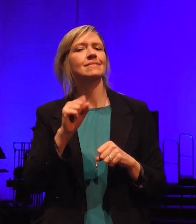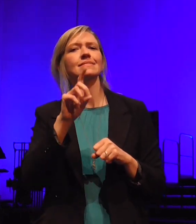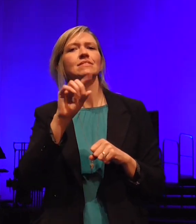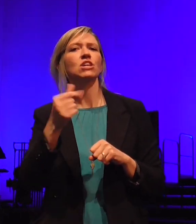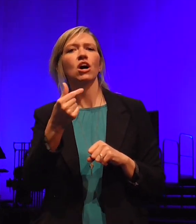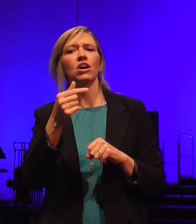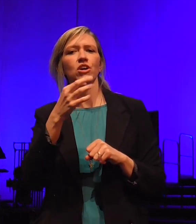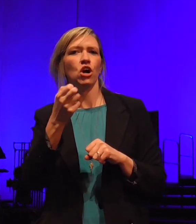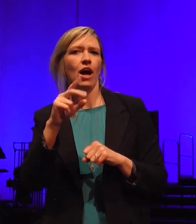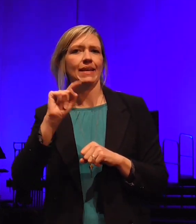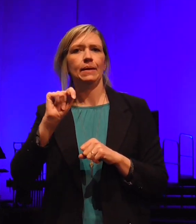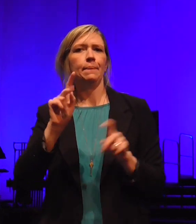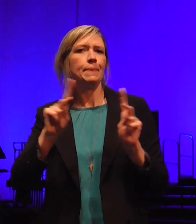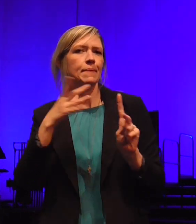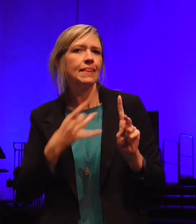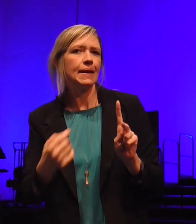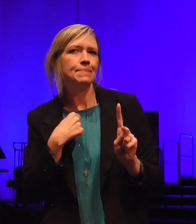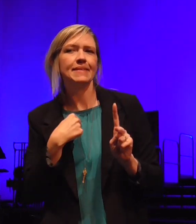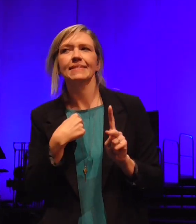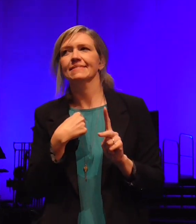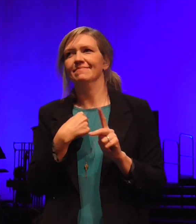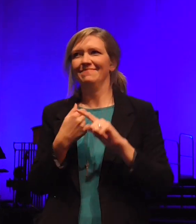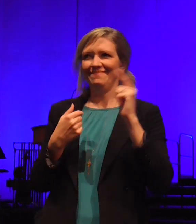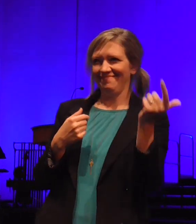doggone it, people like me.